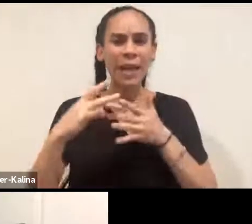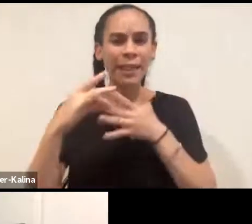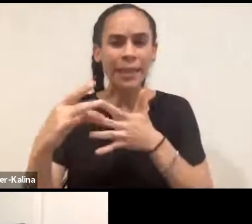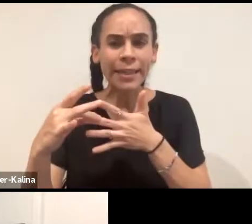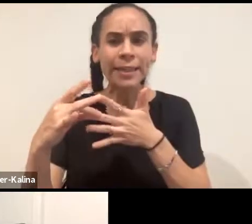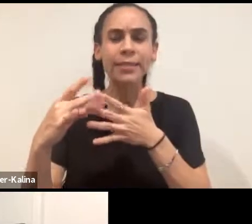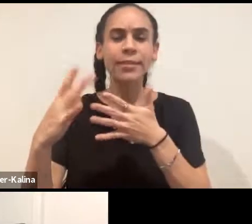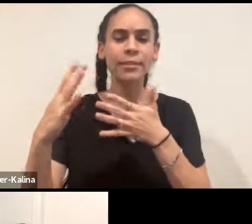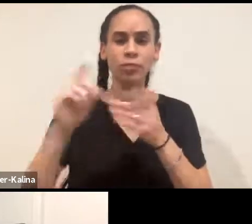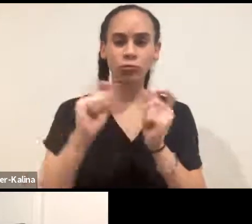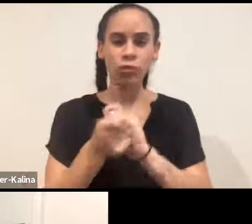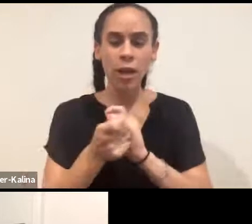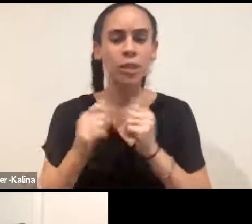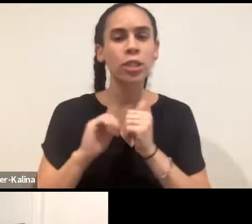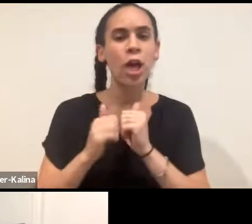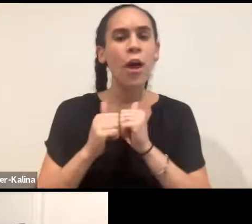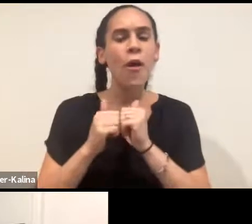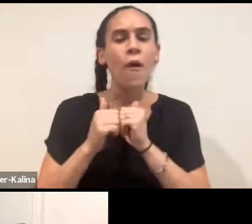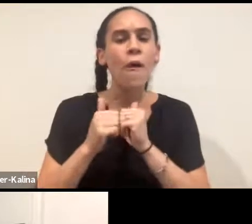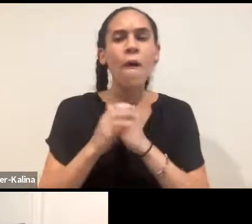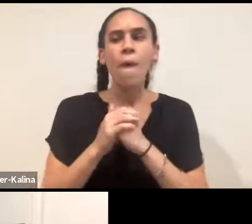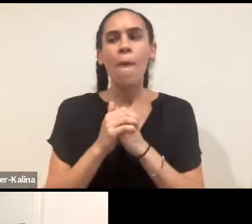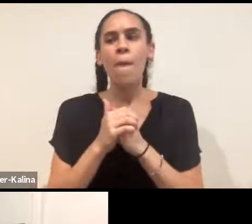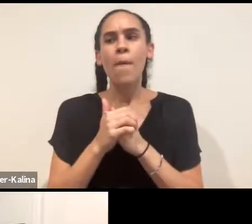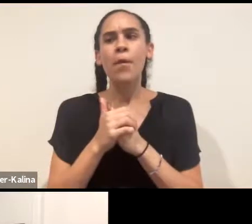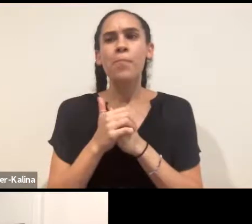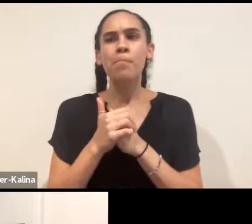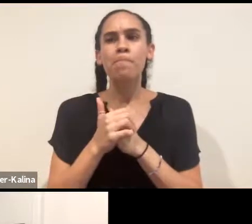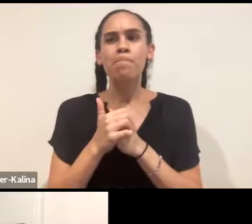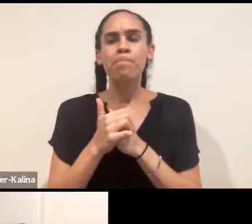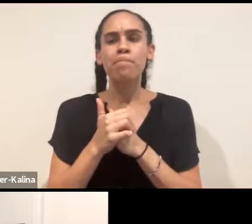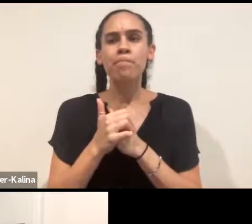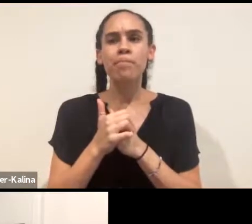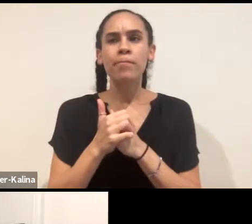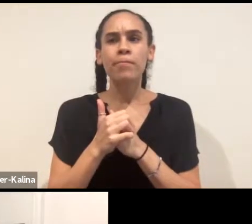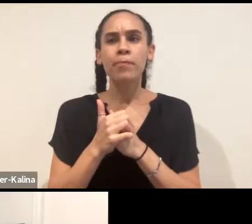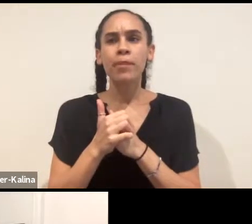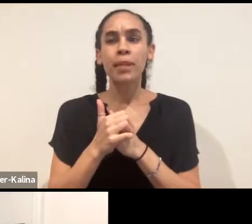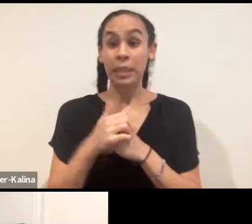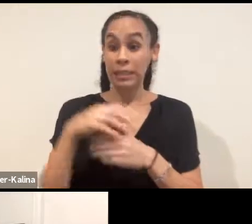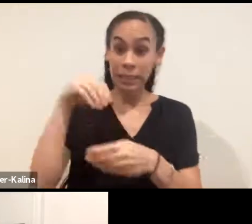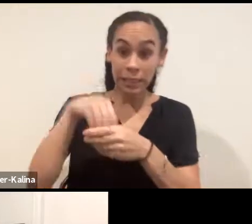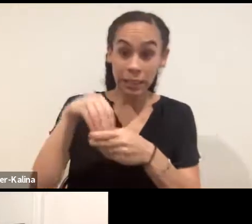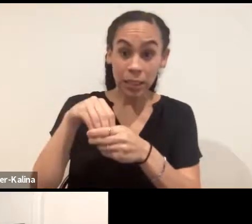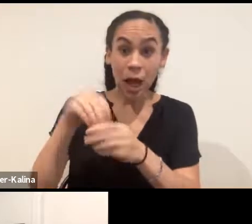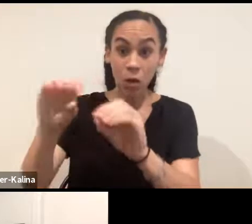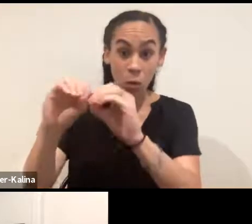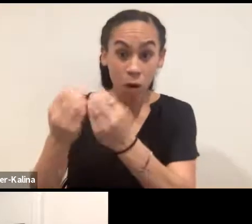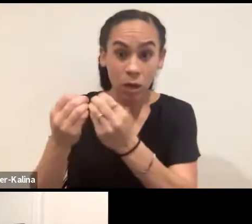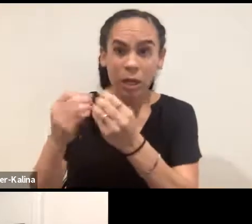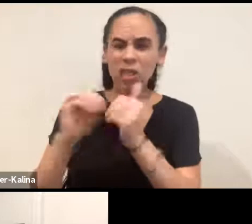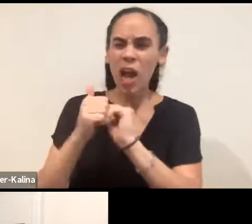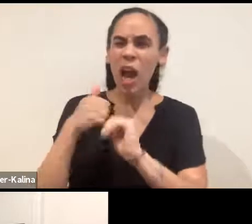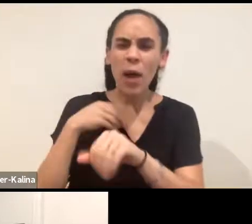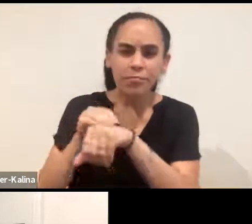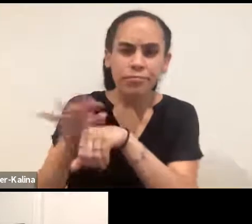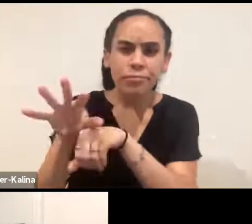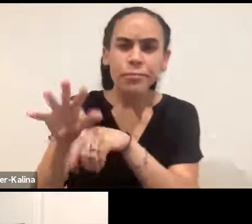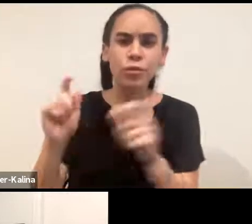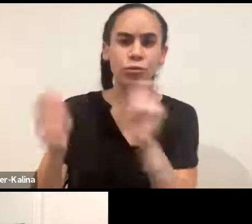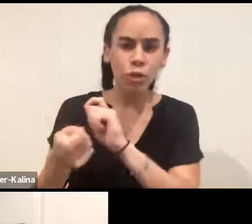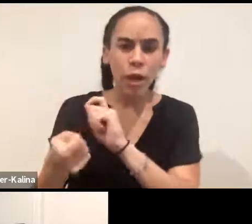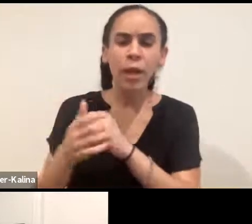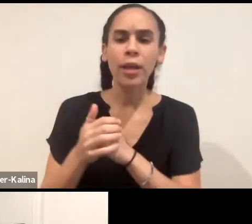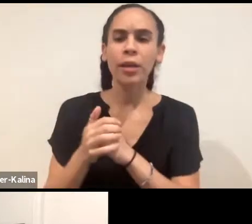are some ways that you can, be inside your organization, can you start to create change? And then inside